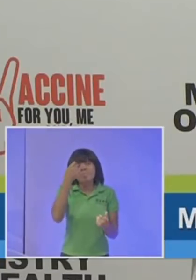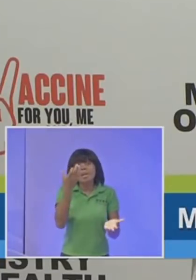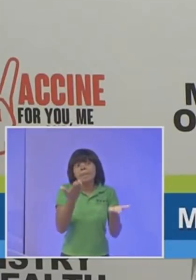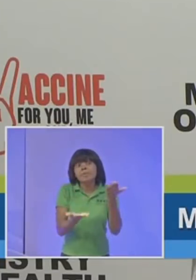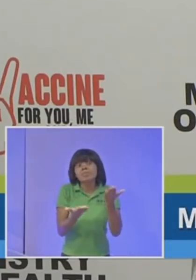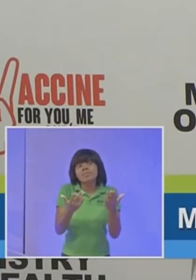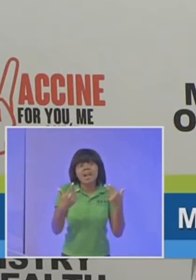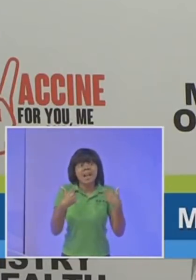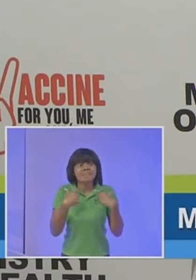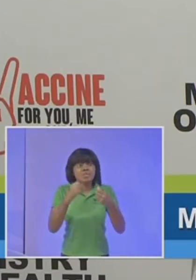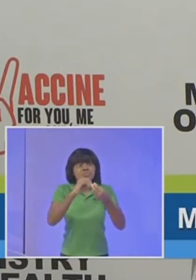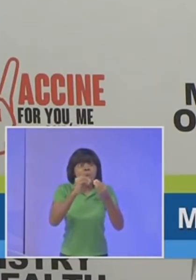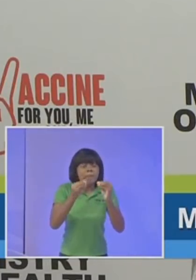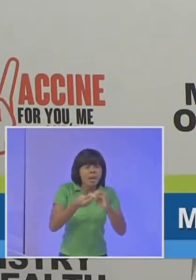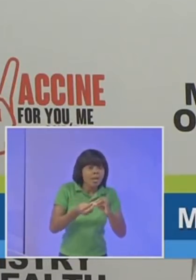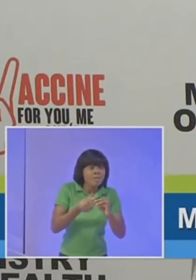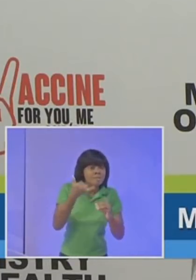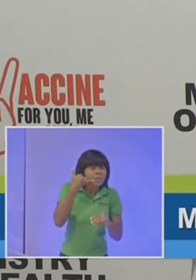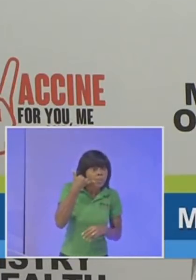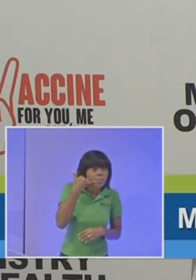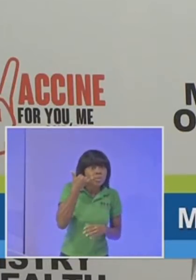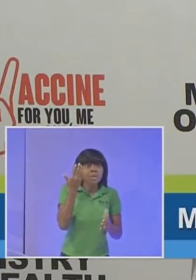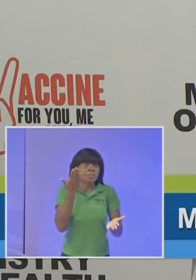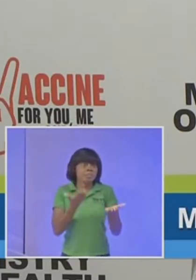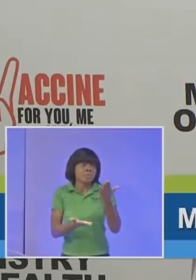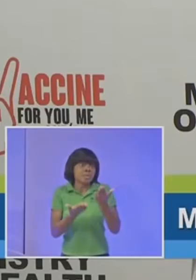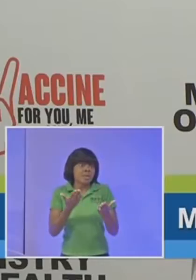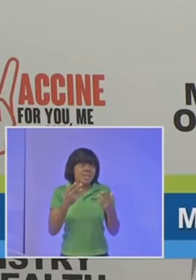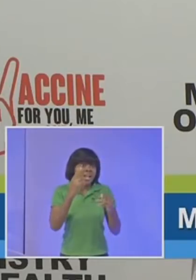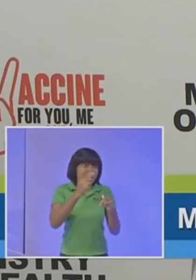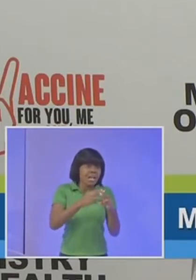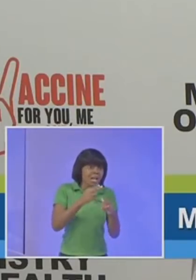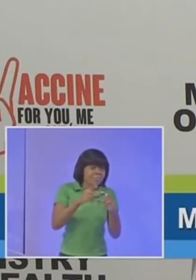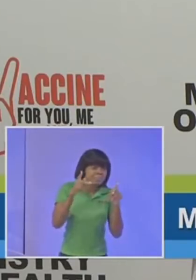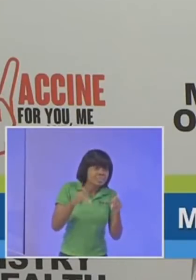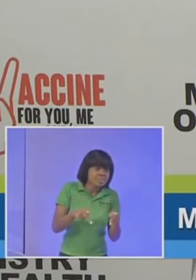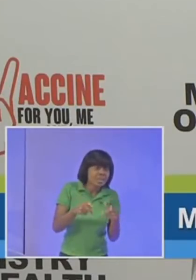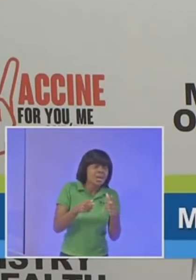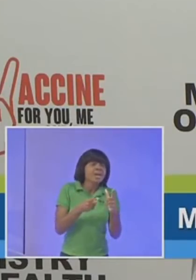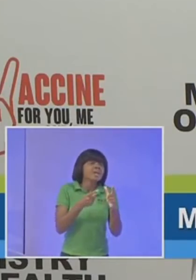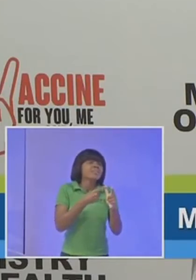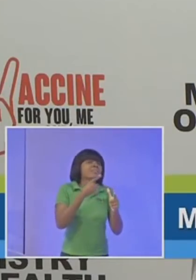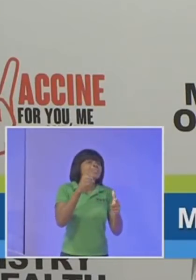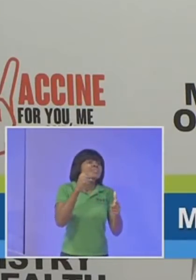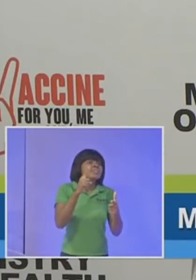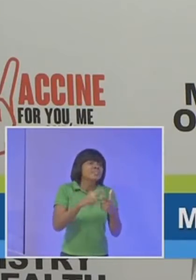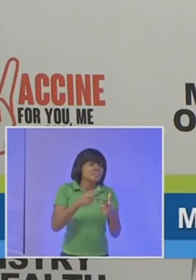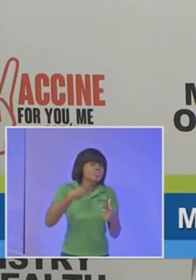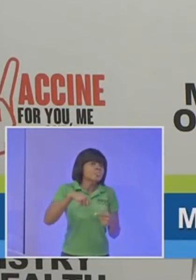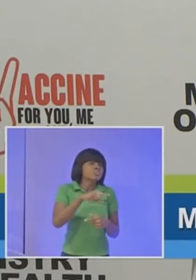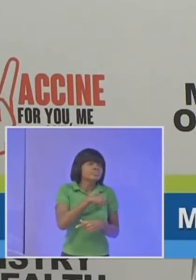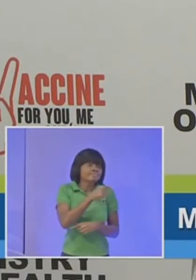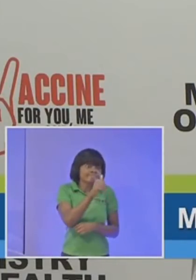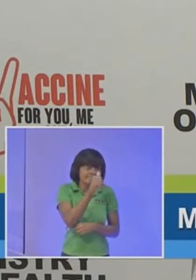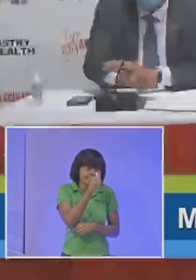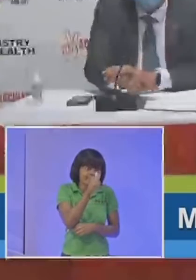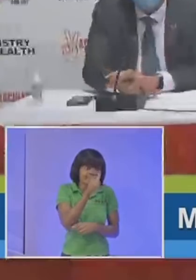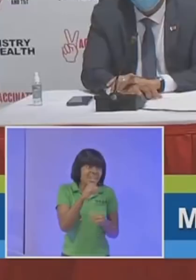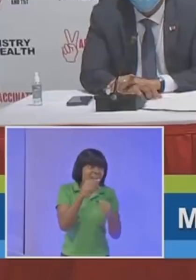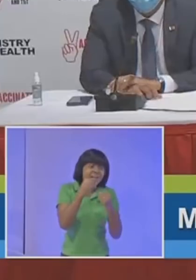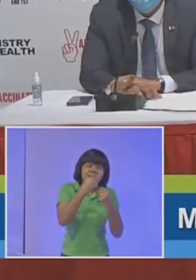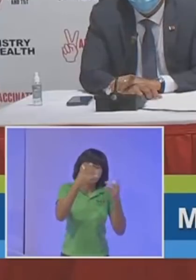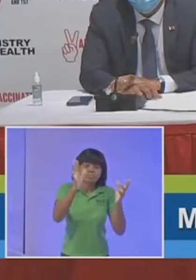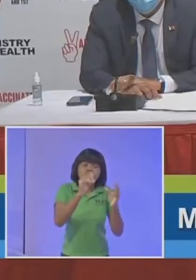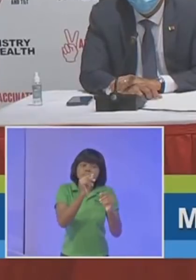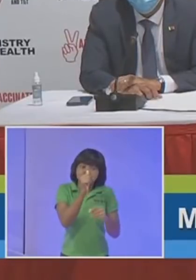us in confidence, and we will send it across to the TTPS, and let's work together on that issue. CMO? Yeah, so in